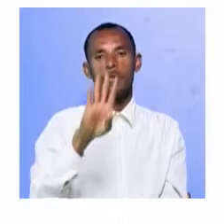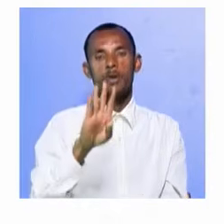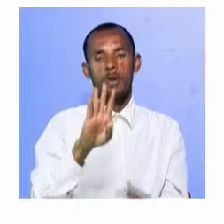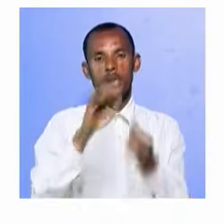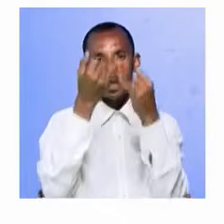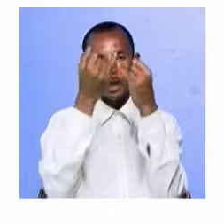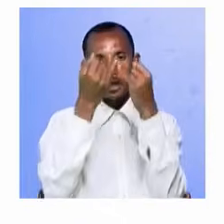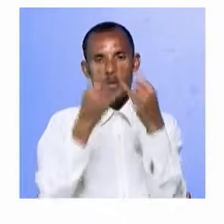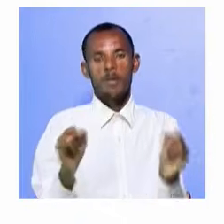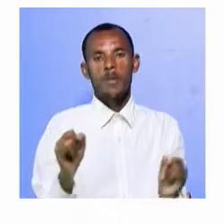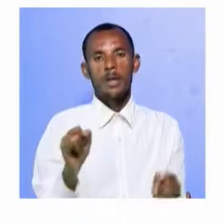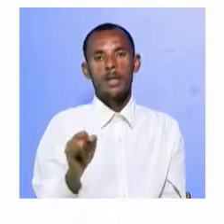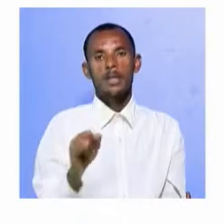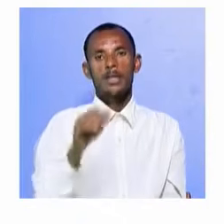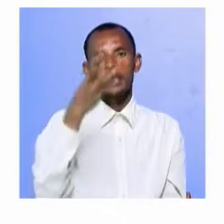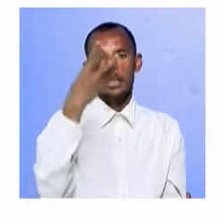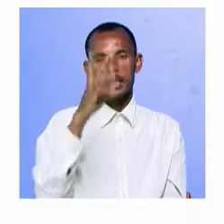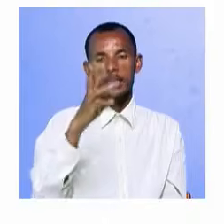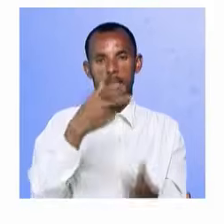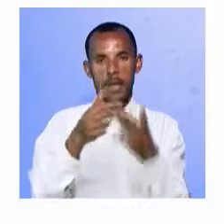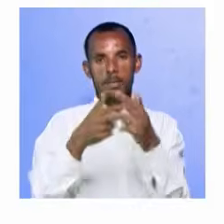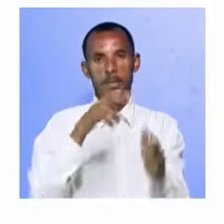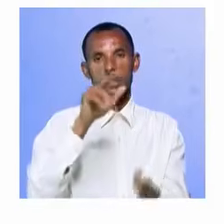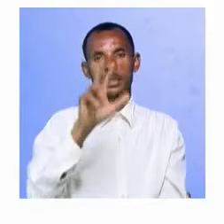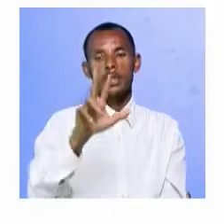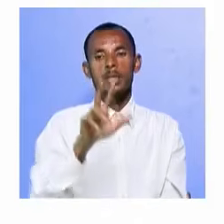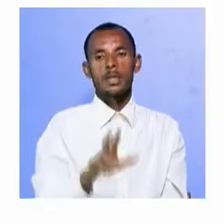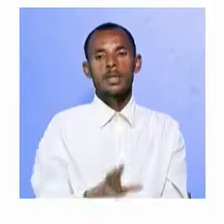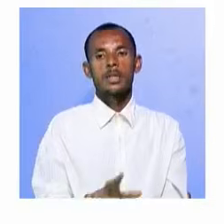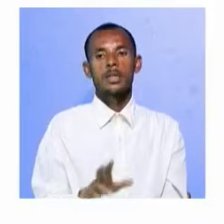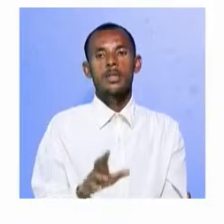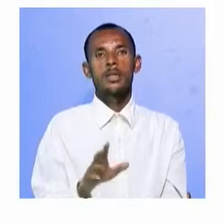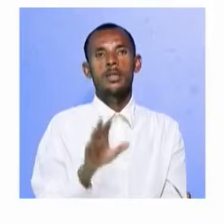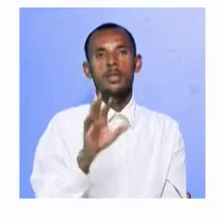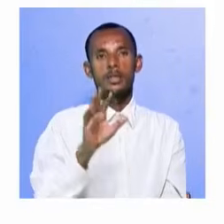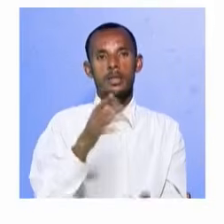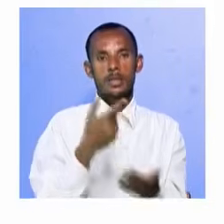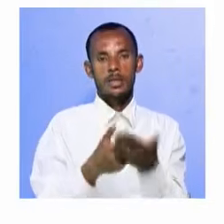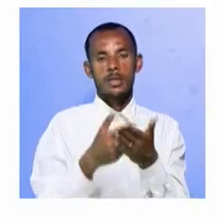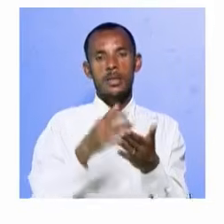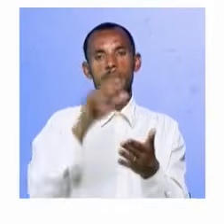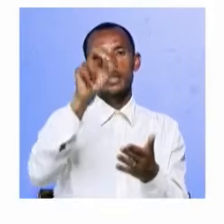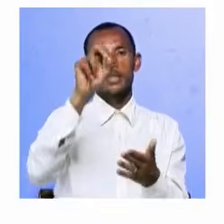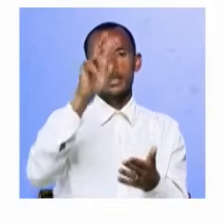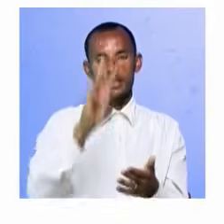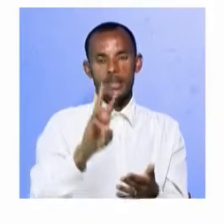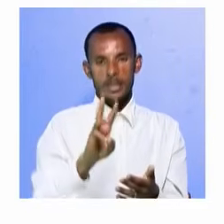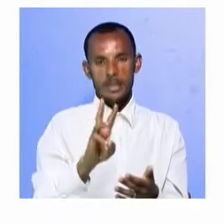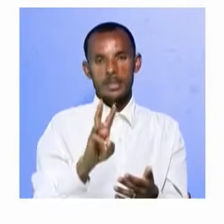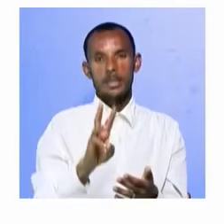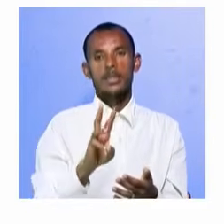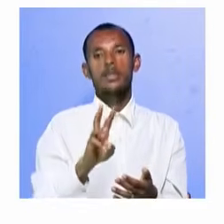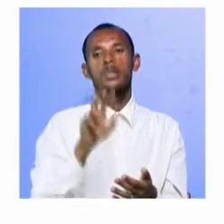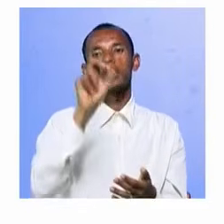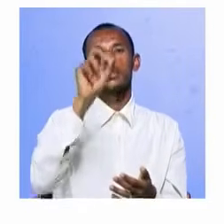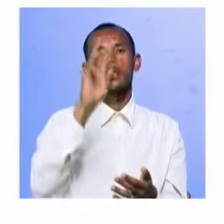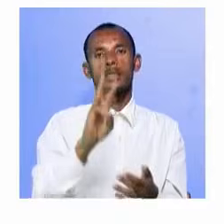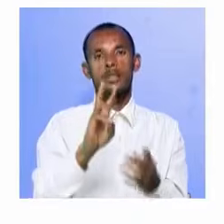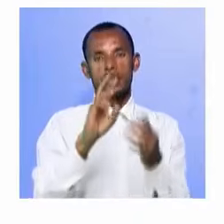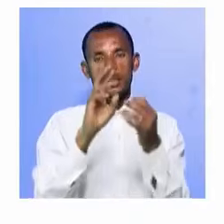over 16 times 3. And this becomes 36. 9 times 4 is